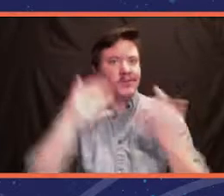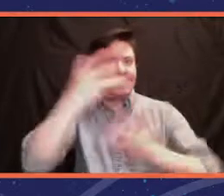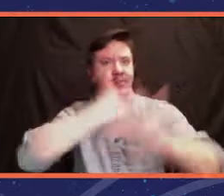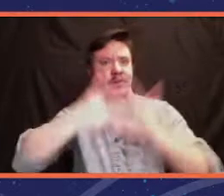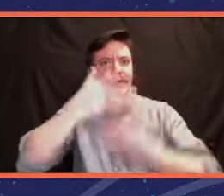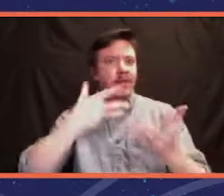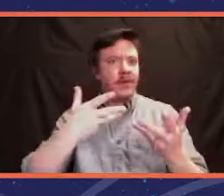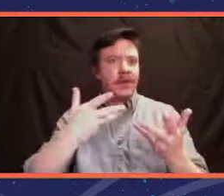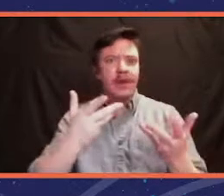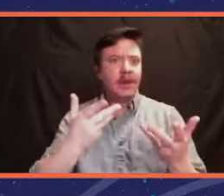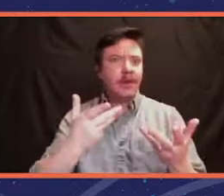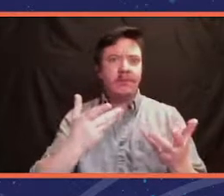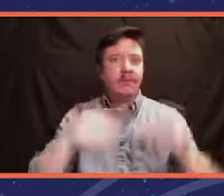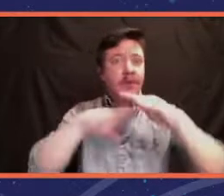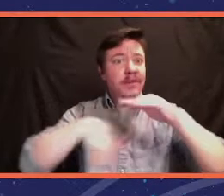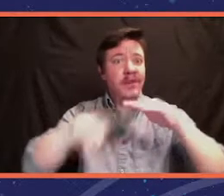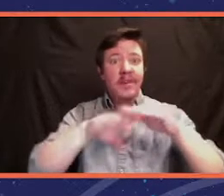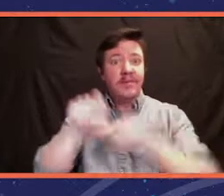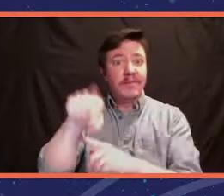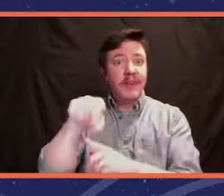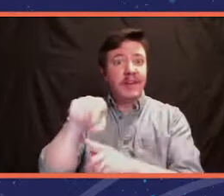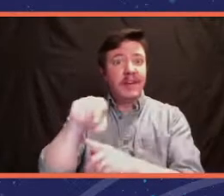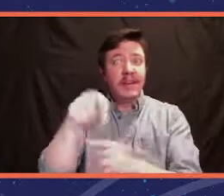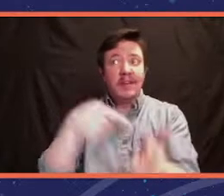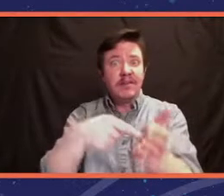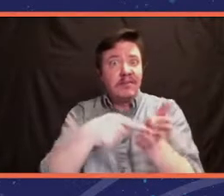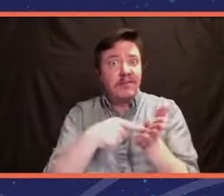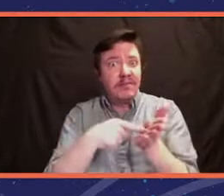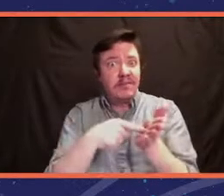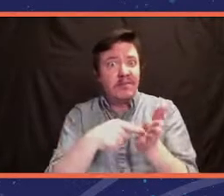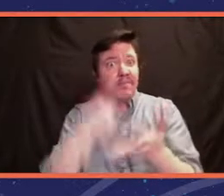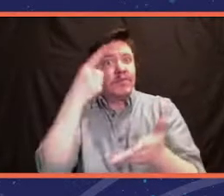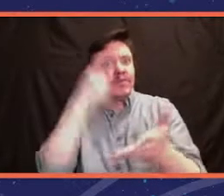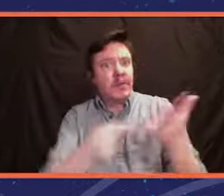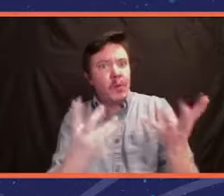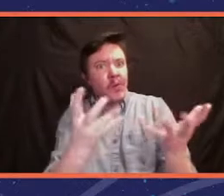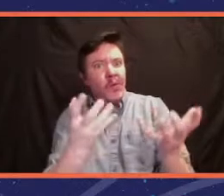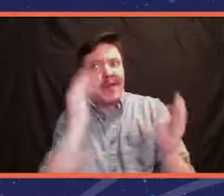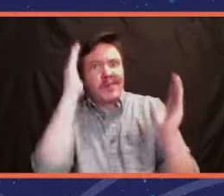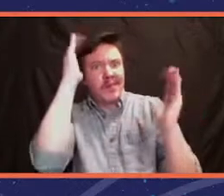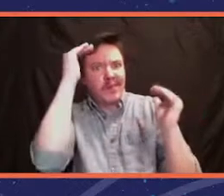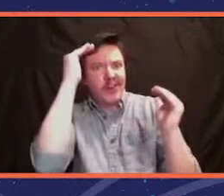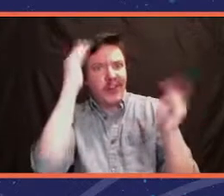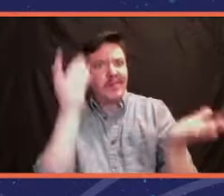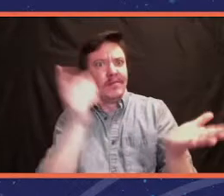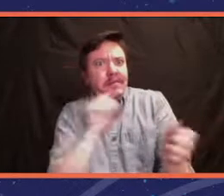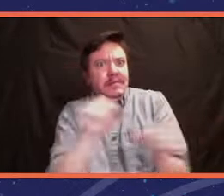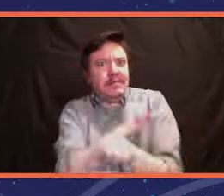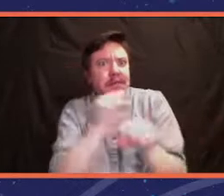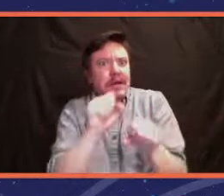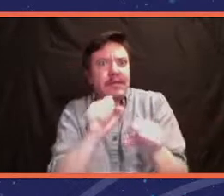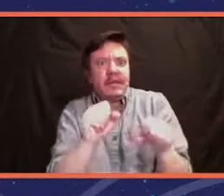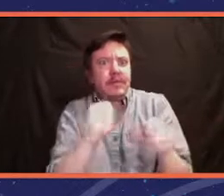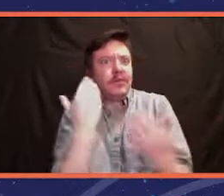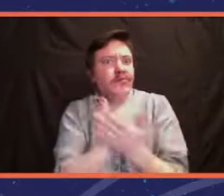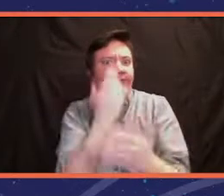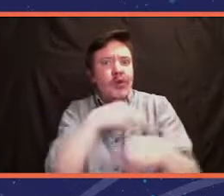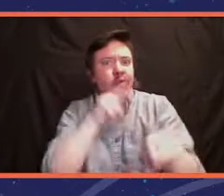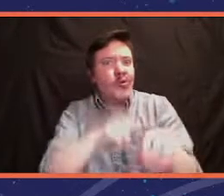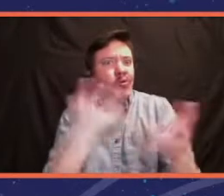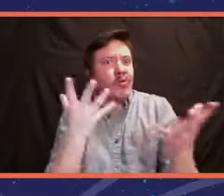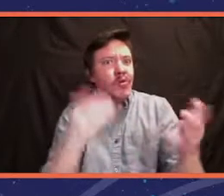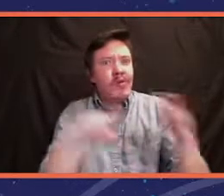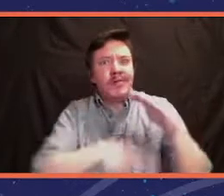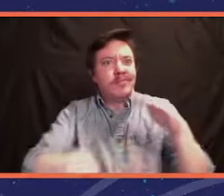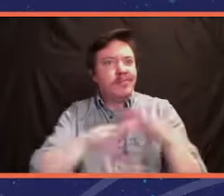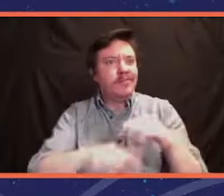like that's what we're asking for. That's like legit what we're hoping for in this new normal. I am really excited